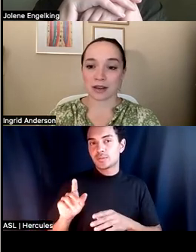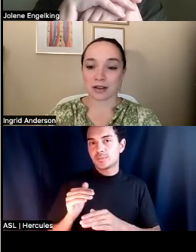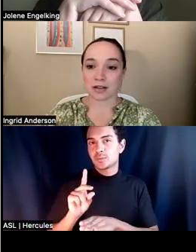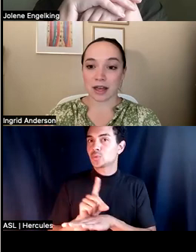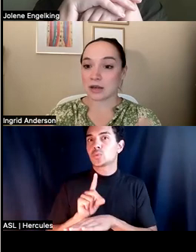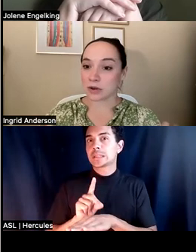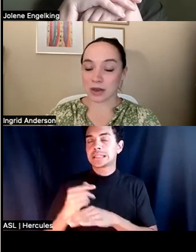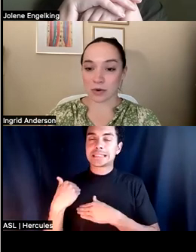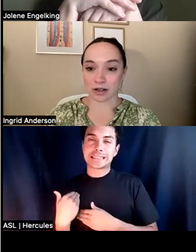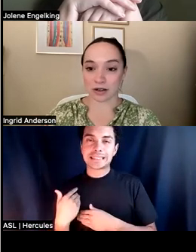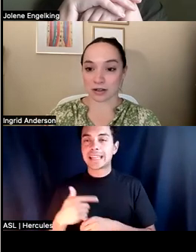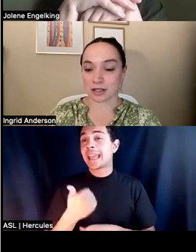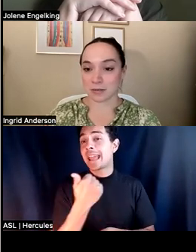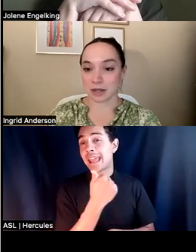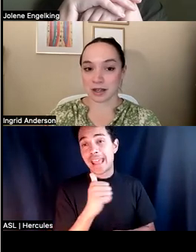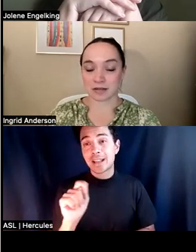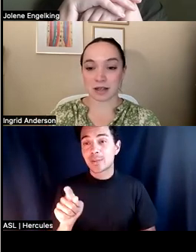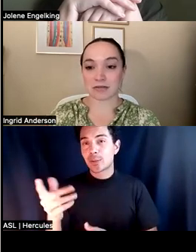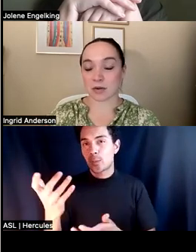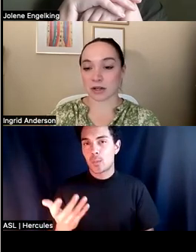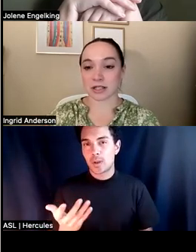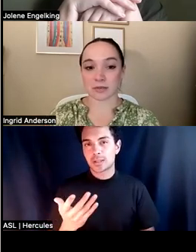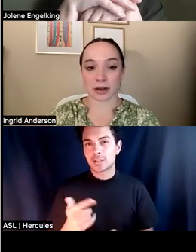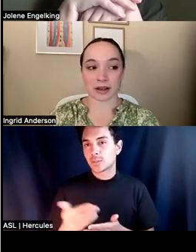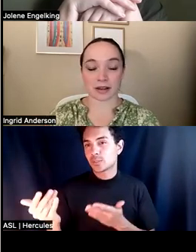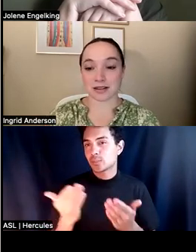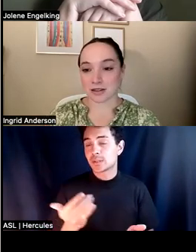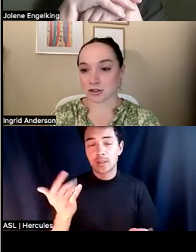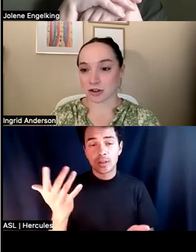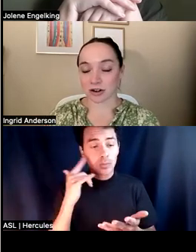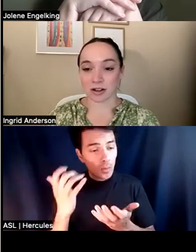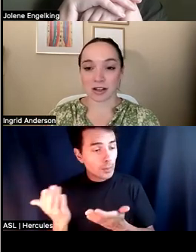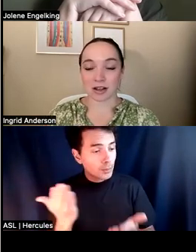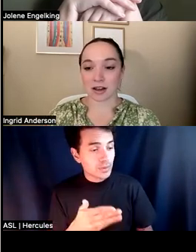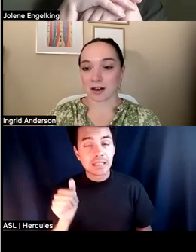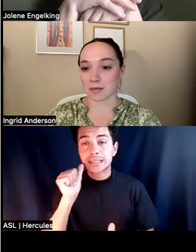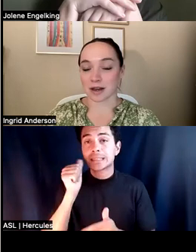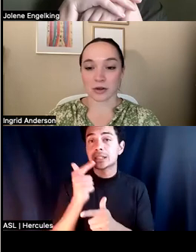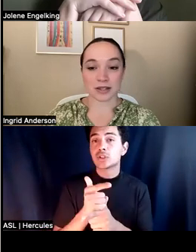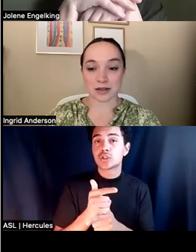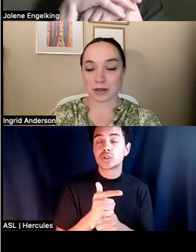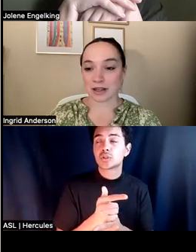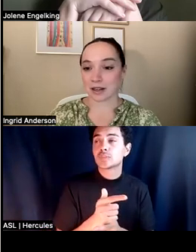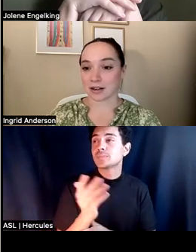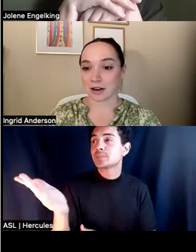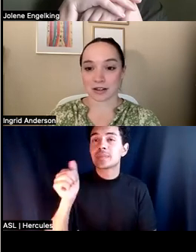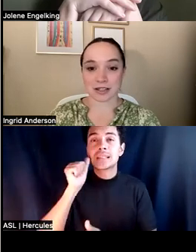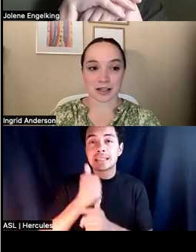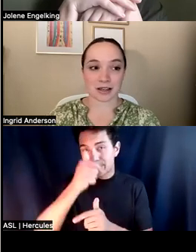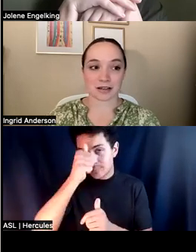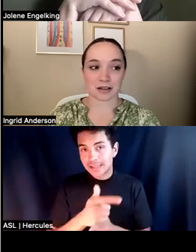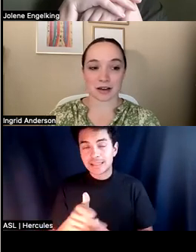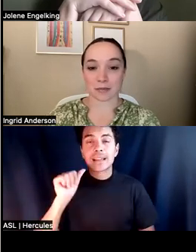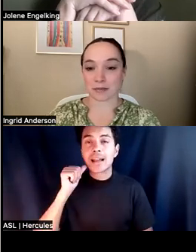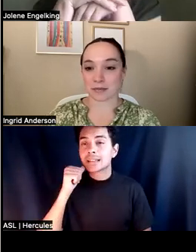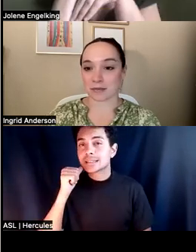bring anyone they wanted along to the meeting. If they wanted to bring a sister, you know, a sibling, an